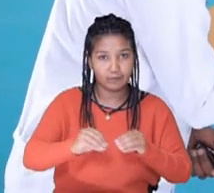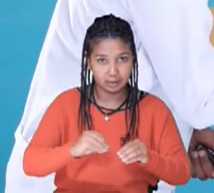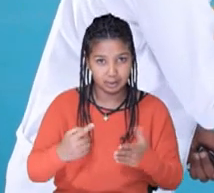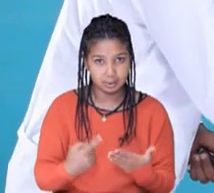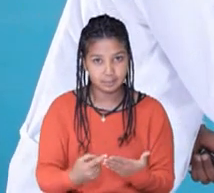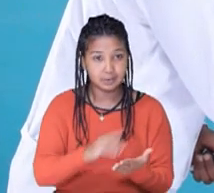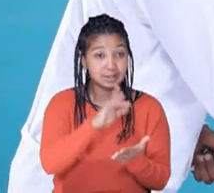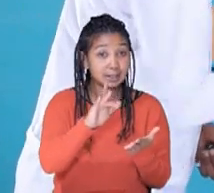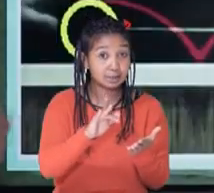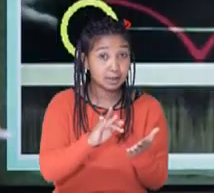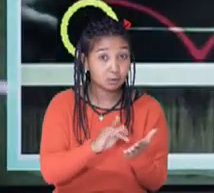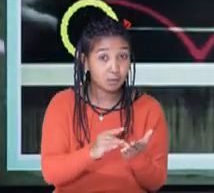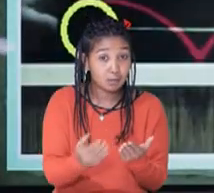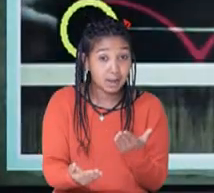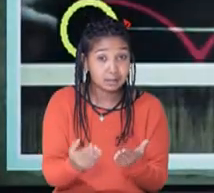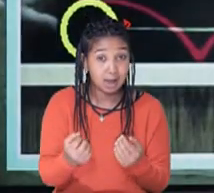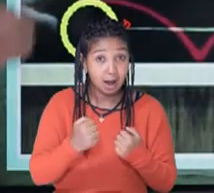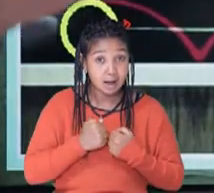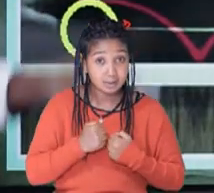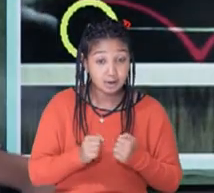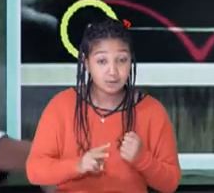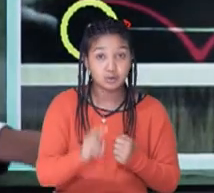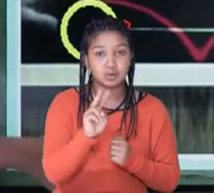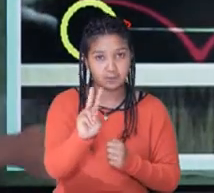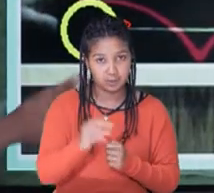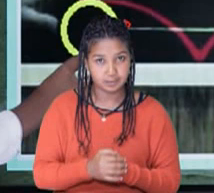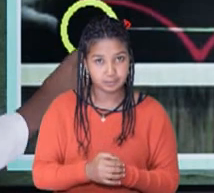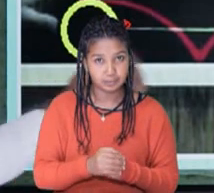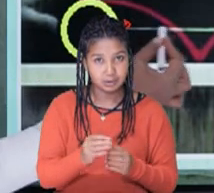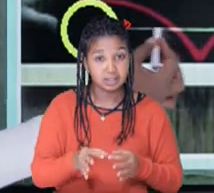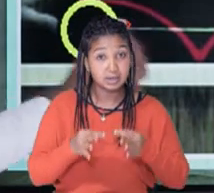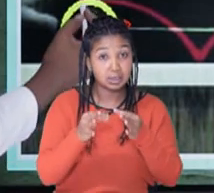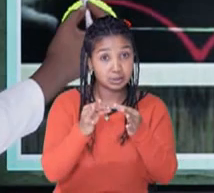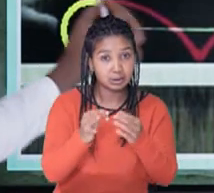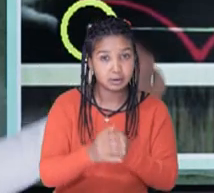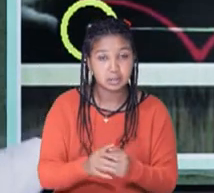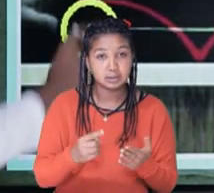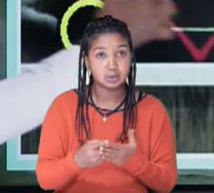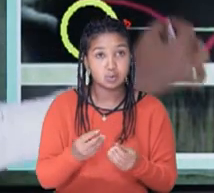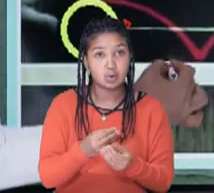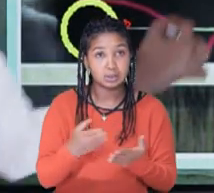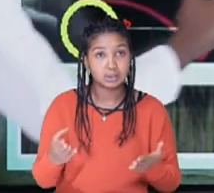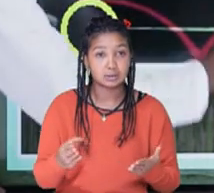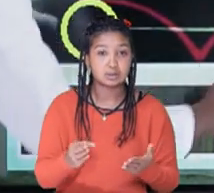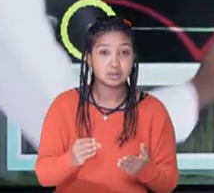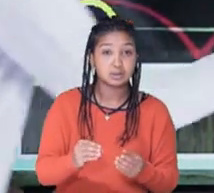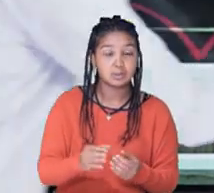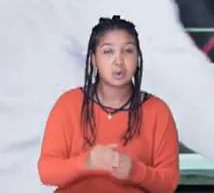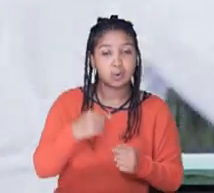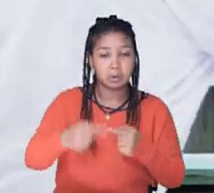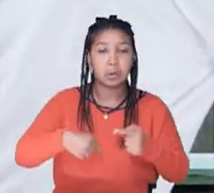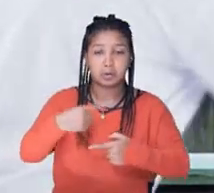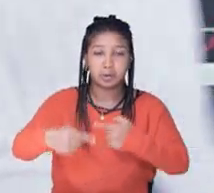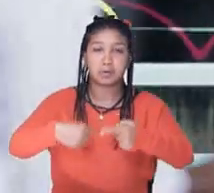And the center of mass itself has a velocity v, a translational velocity v. This object is tending to rotate and